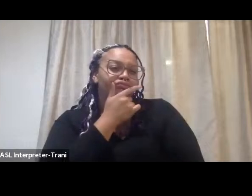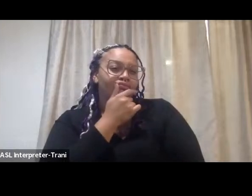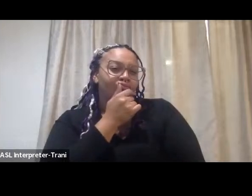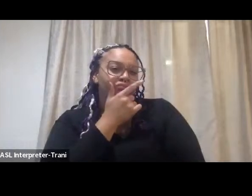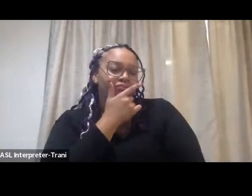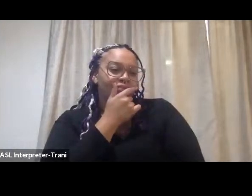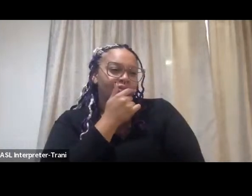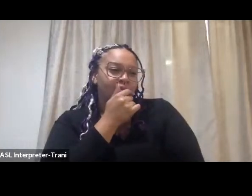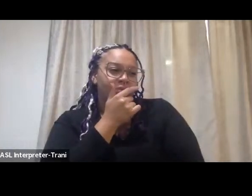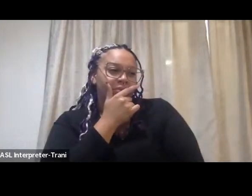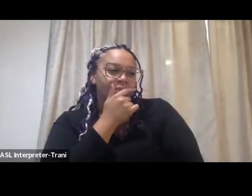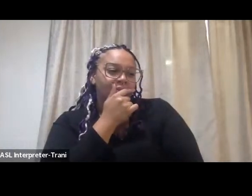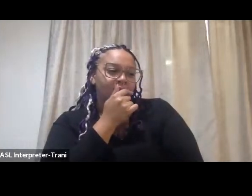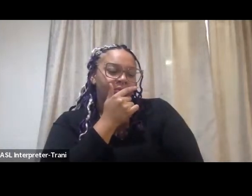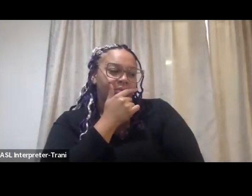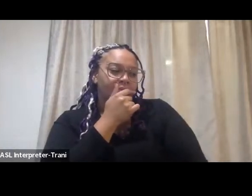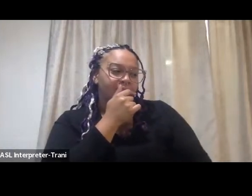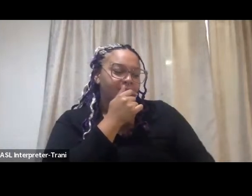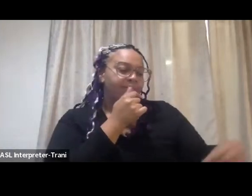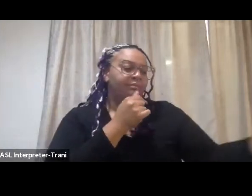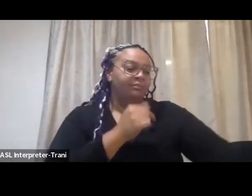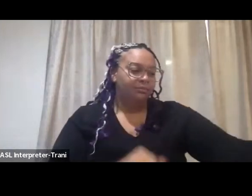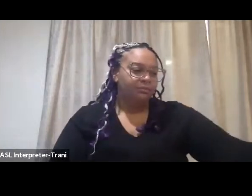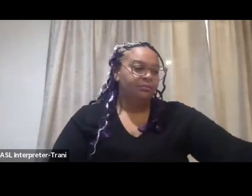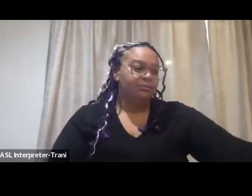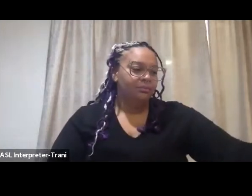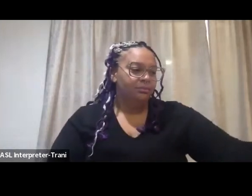Okay, okay. Contender, contender.